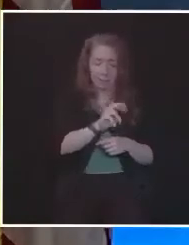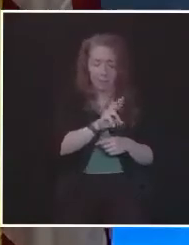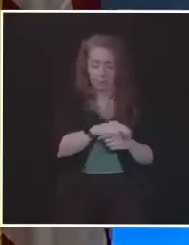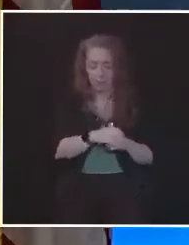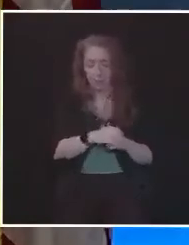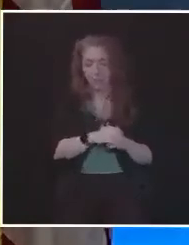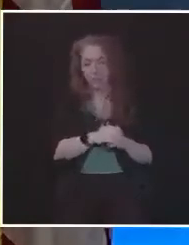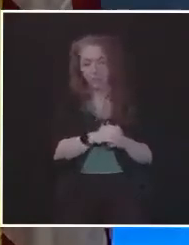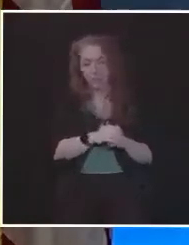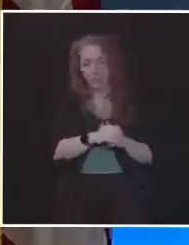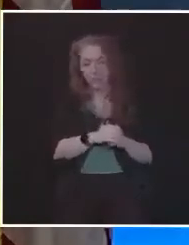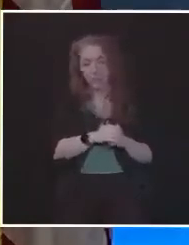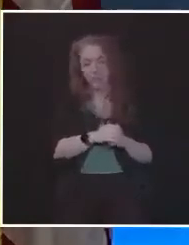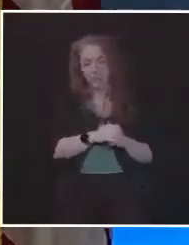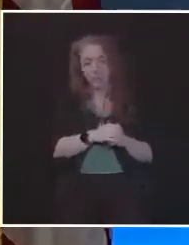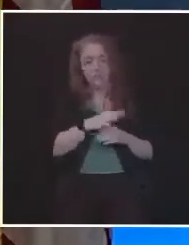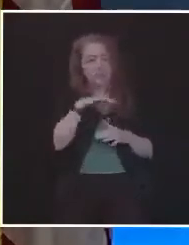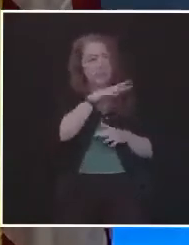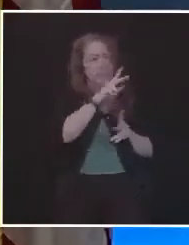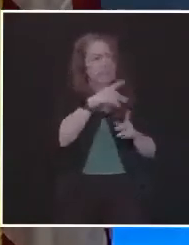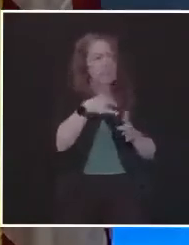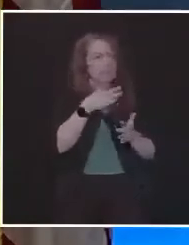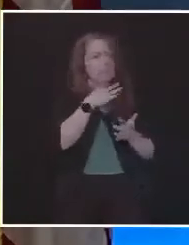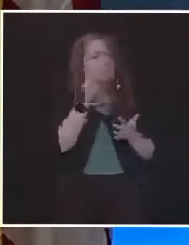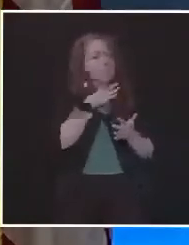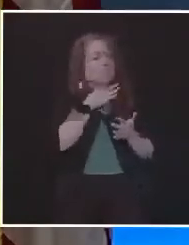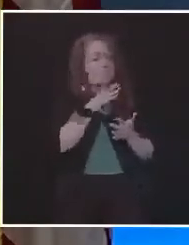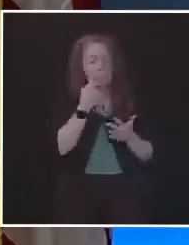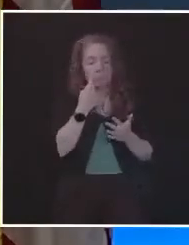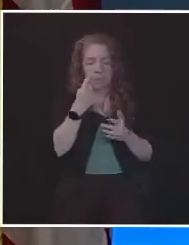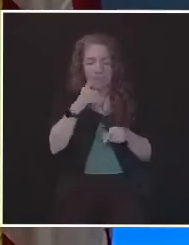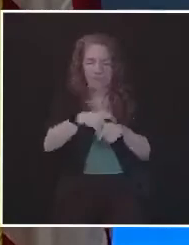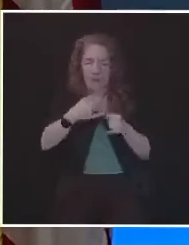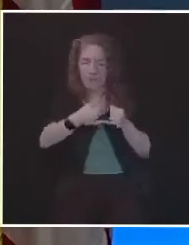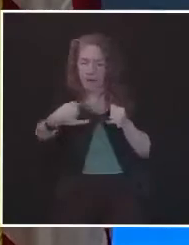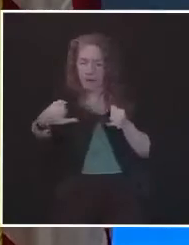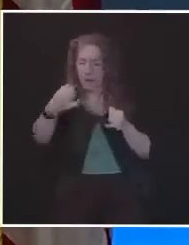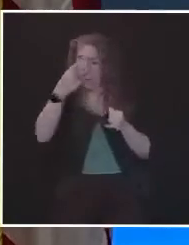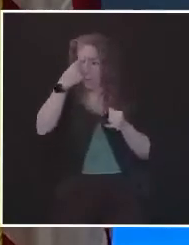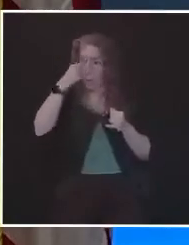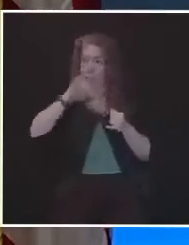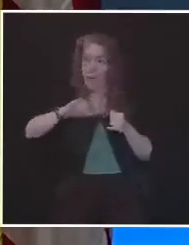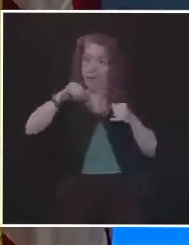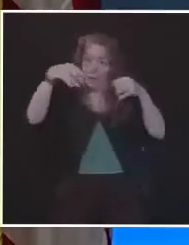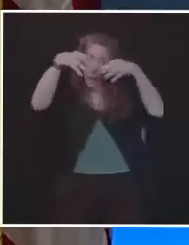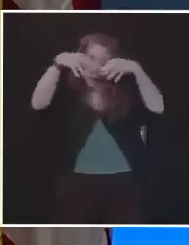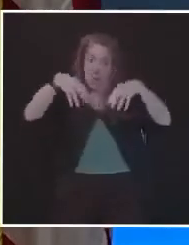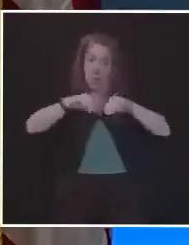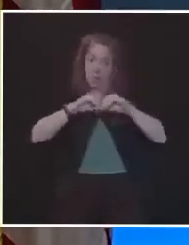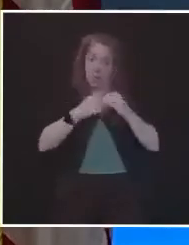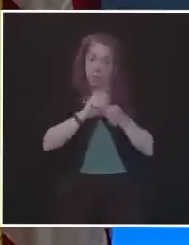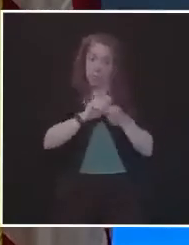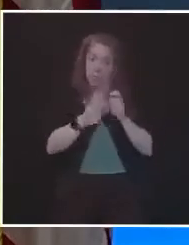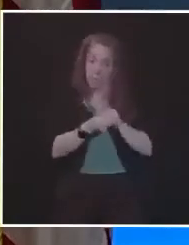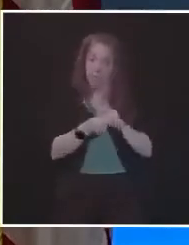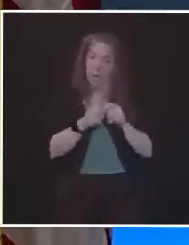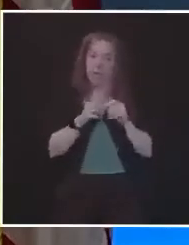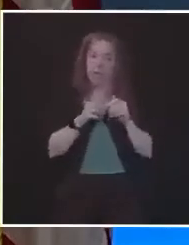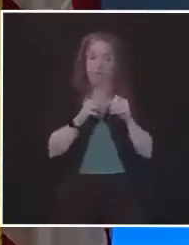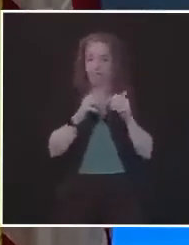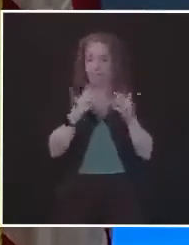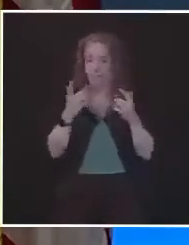kind of timeline we can expect for organizational changes to cascade throughout NASA based on these new directives.